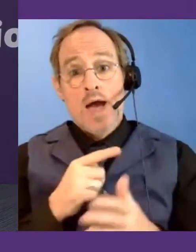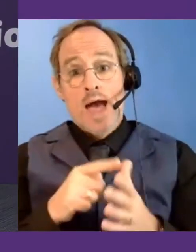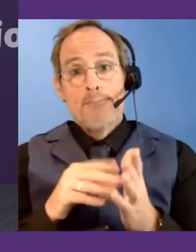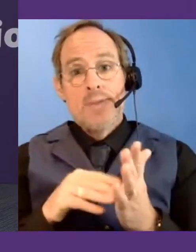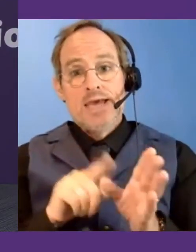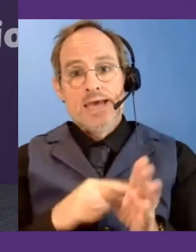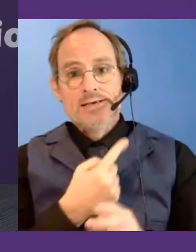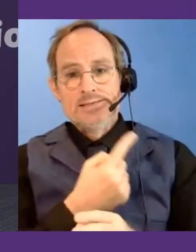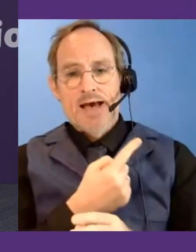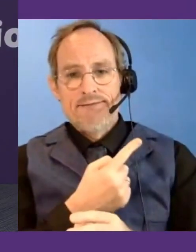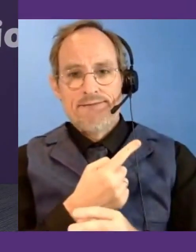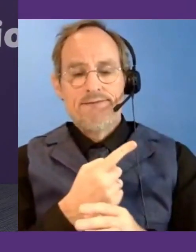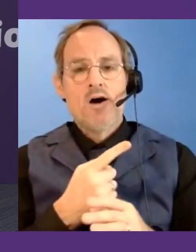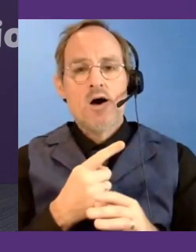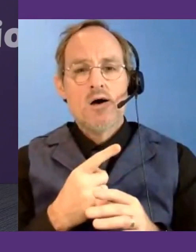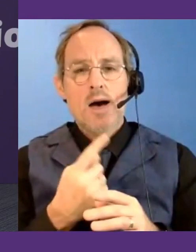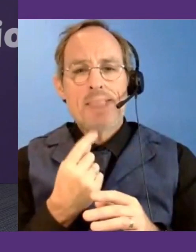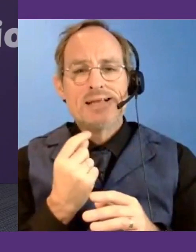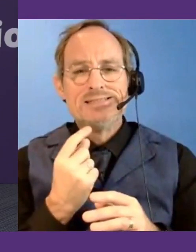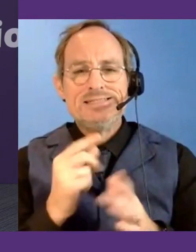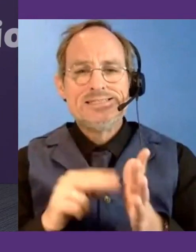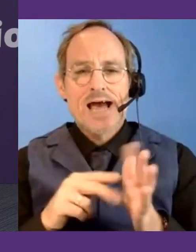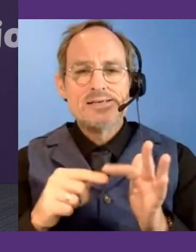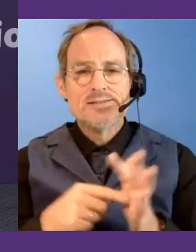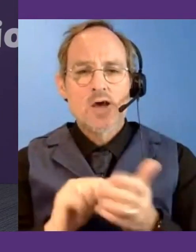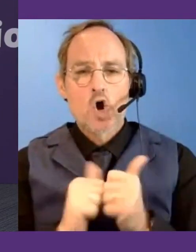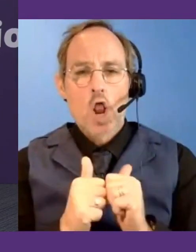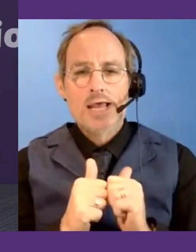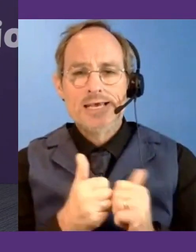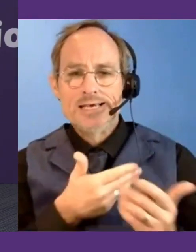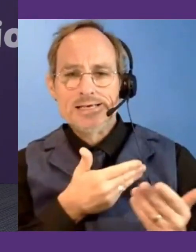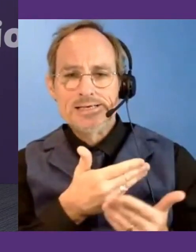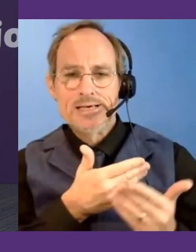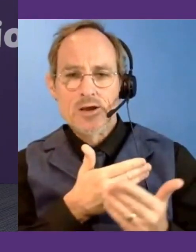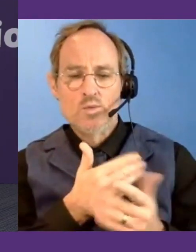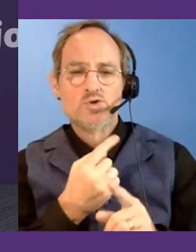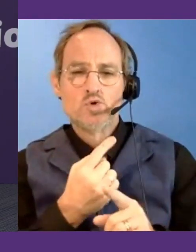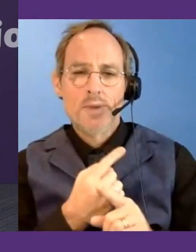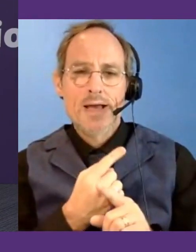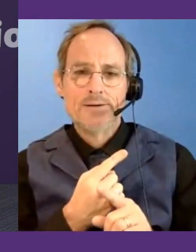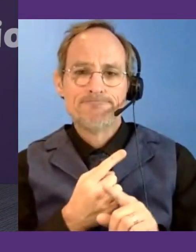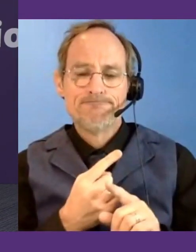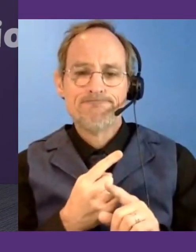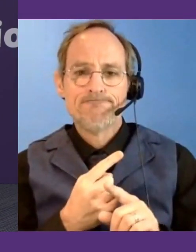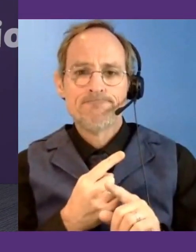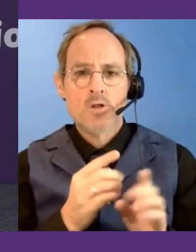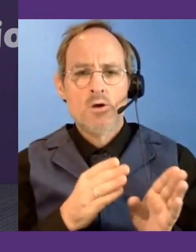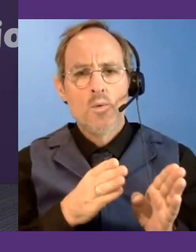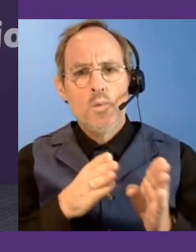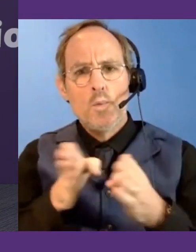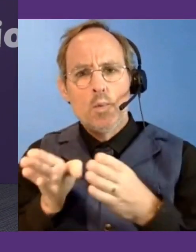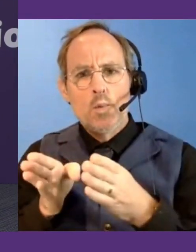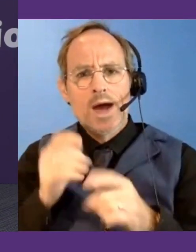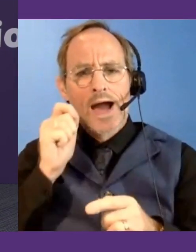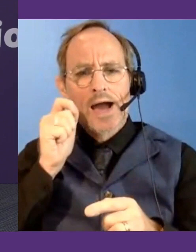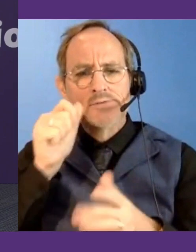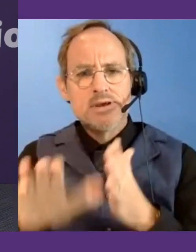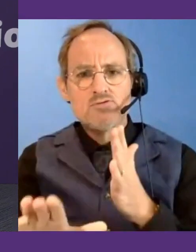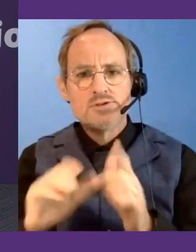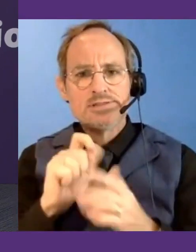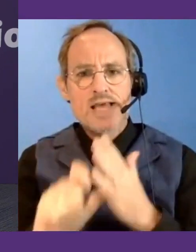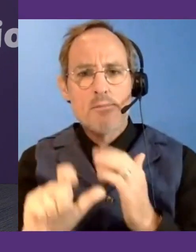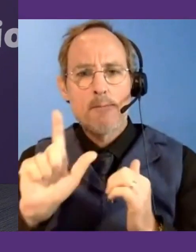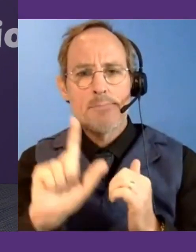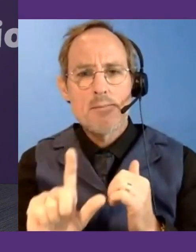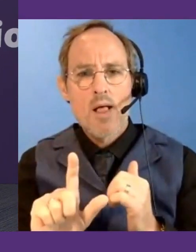from AbilityNet, a colleague. We're going to catch up on a very different end of the spectrum, really, is about the experience of disabled people. So the whole